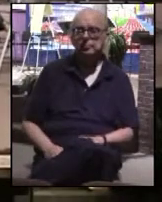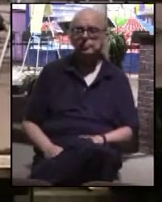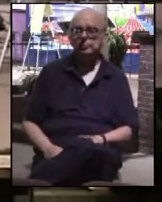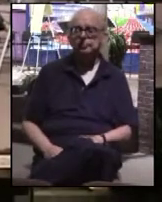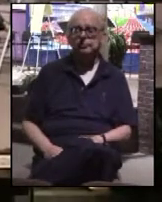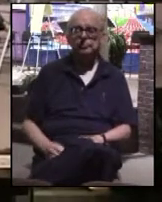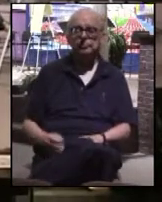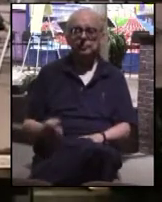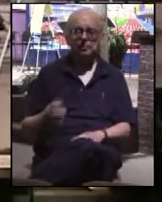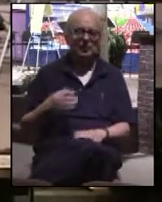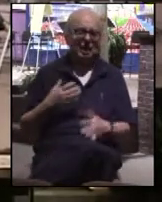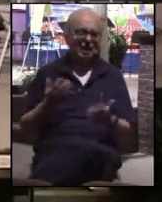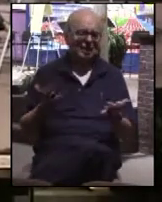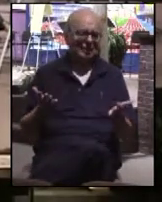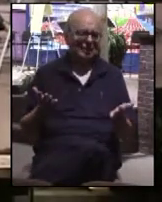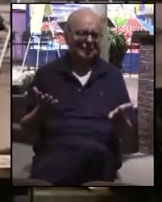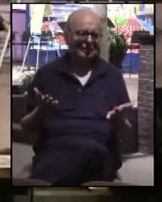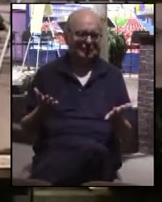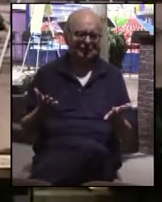it kind of